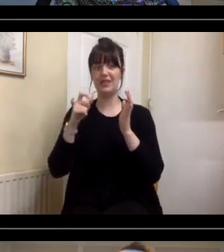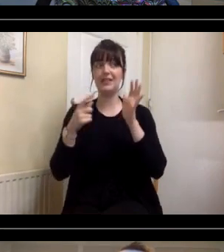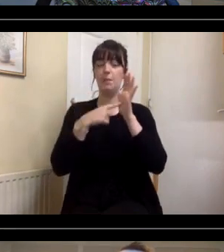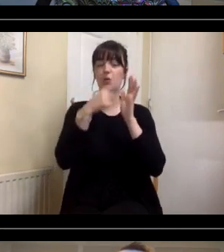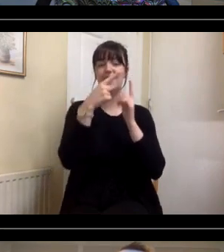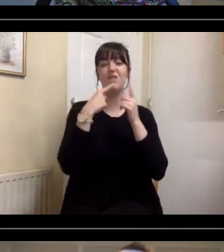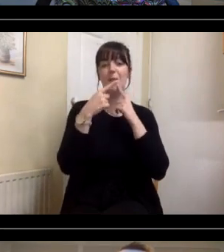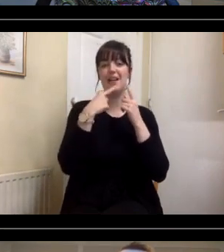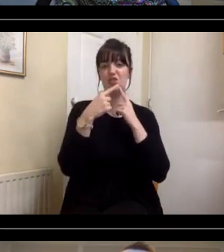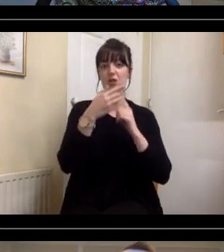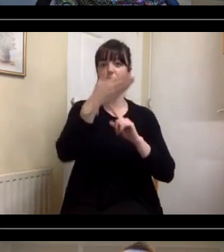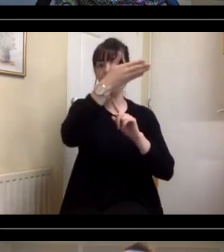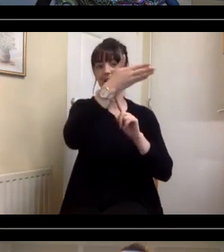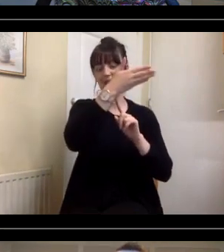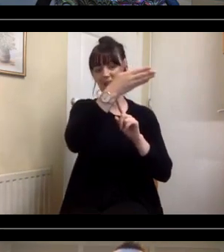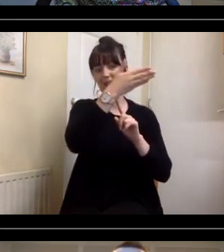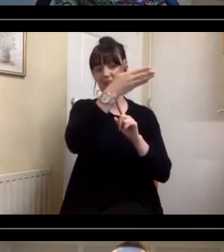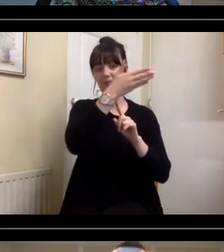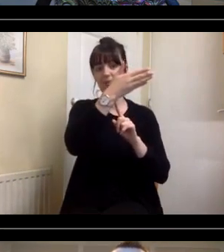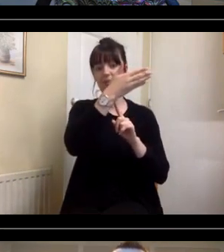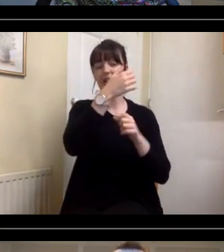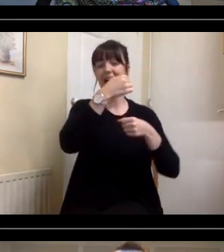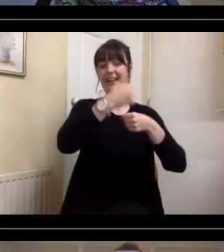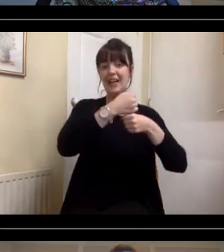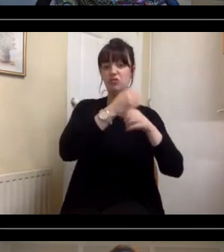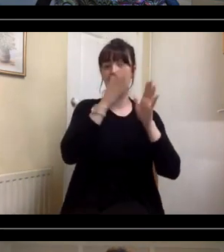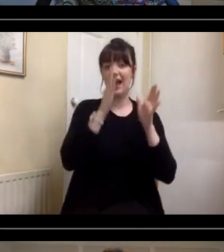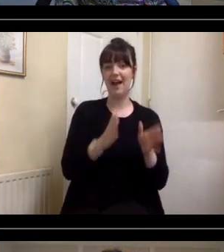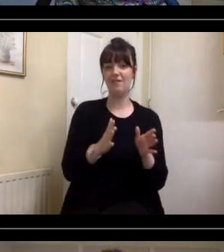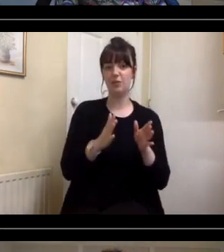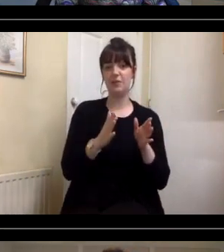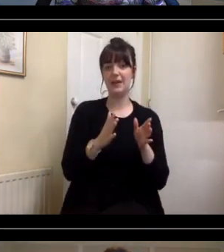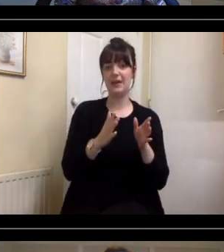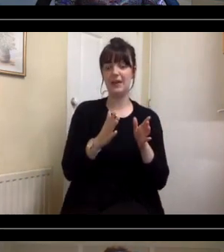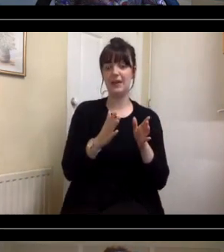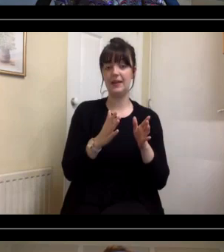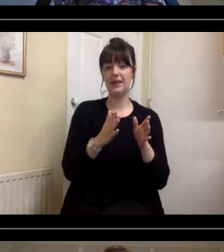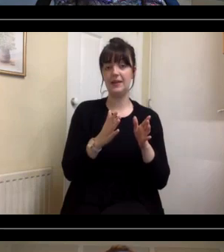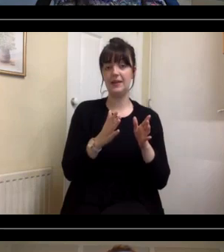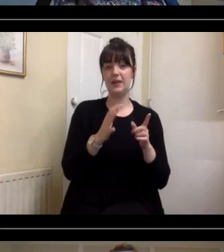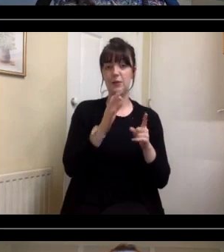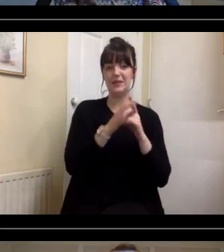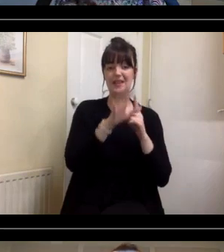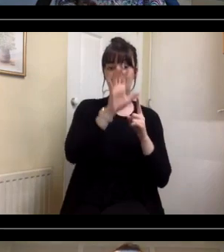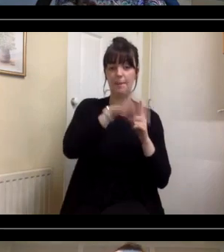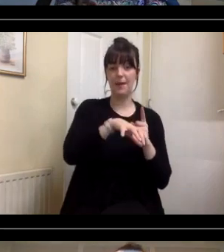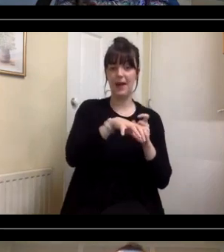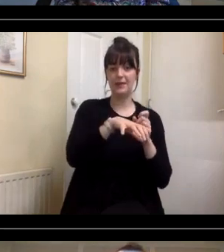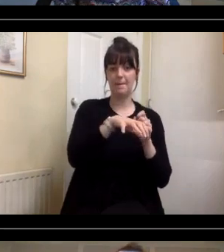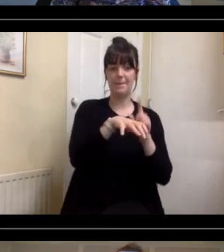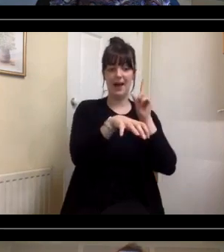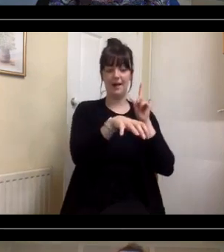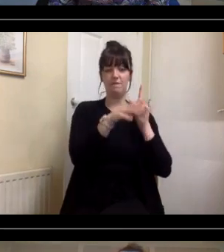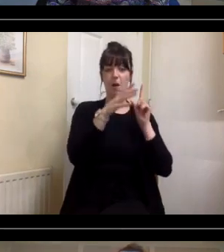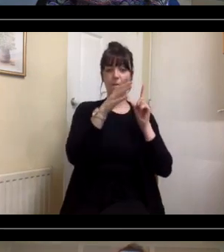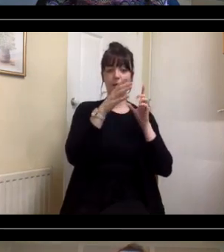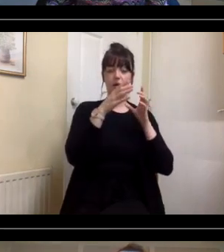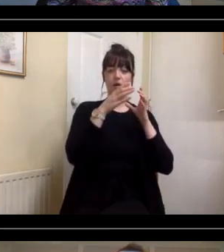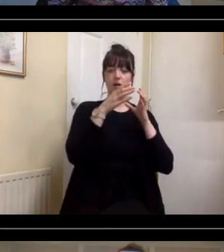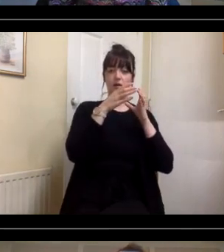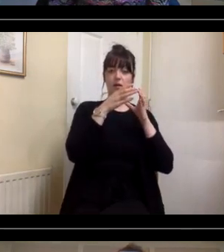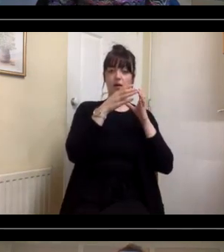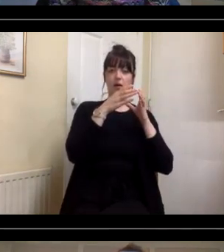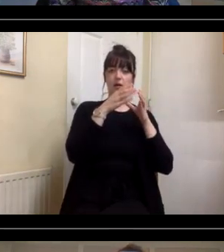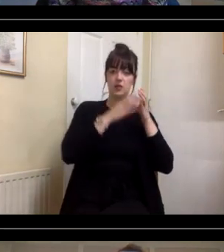and that gantry has to be placed a certain distance back from the tunnel entrance. and